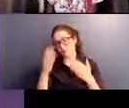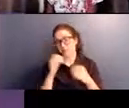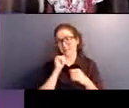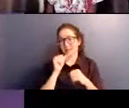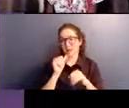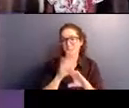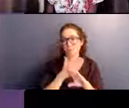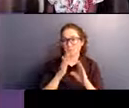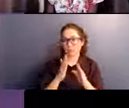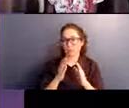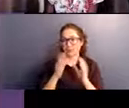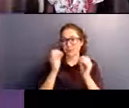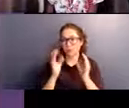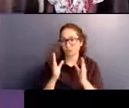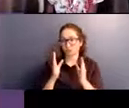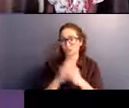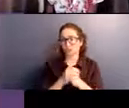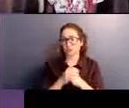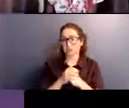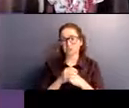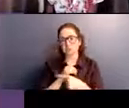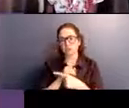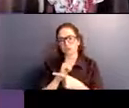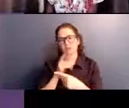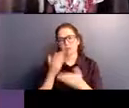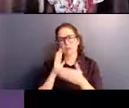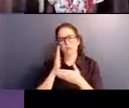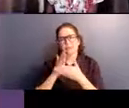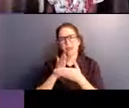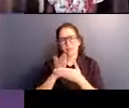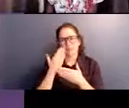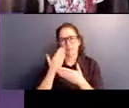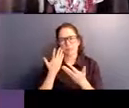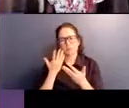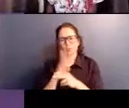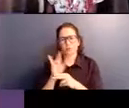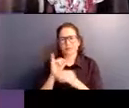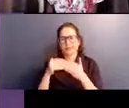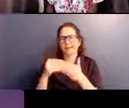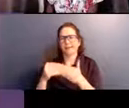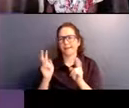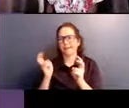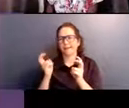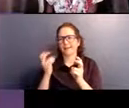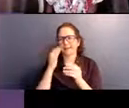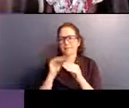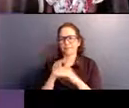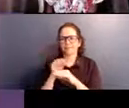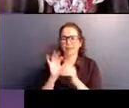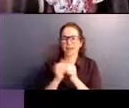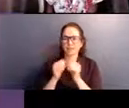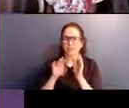non-musician teachers would kind of stop. Just use that as a guide on how to